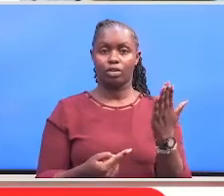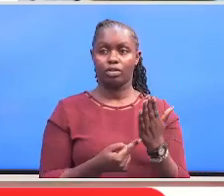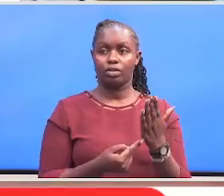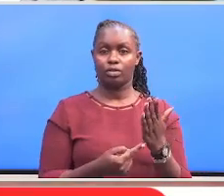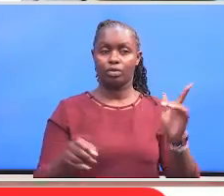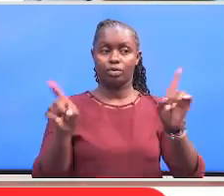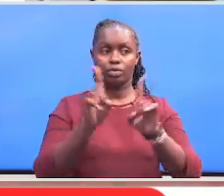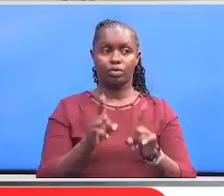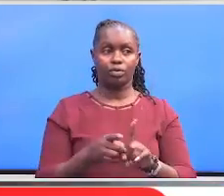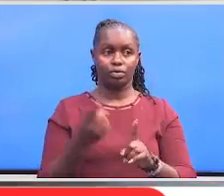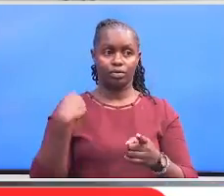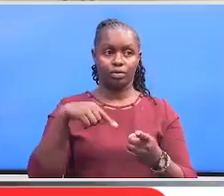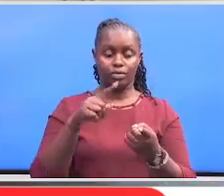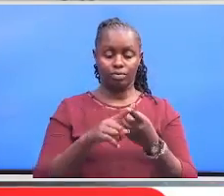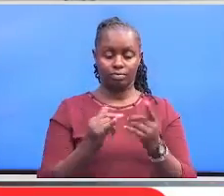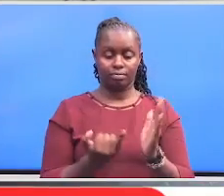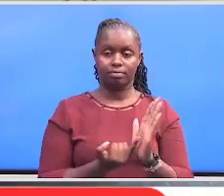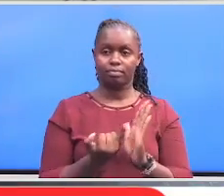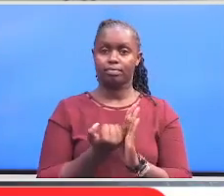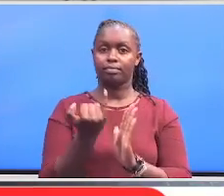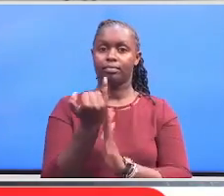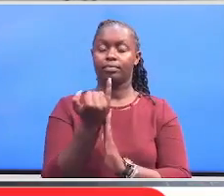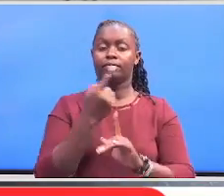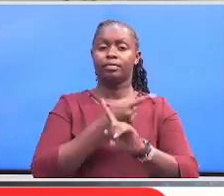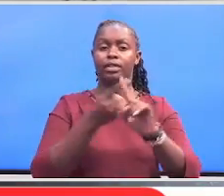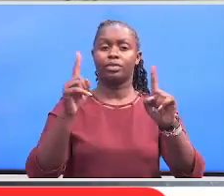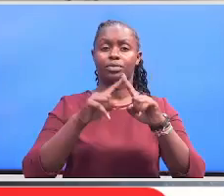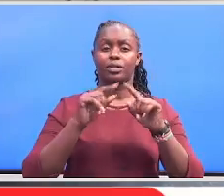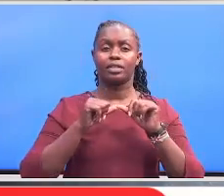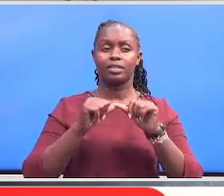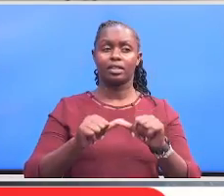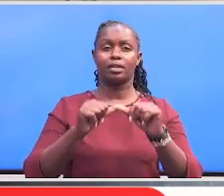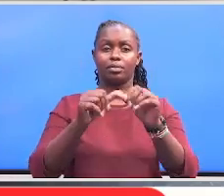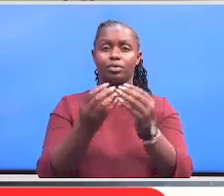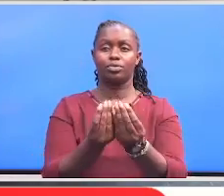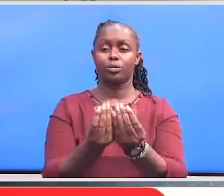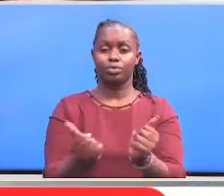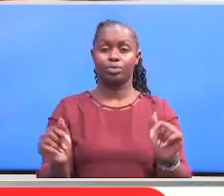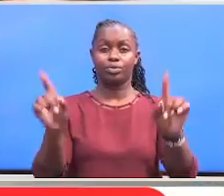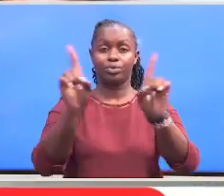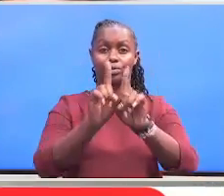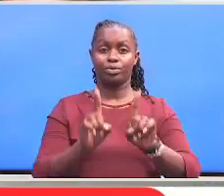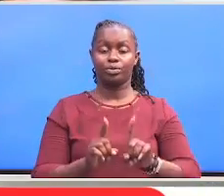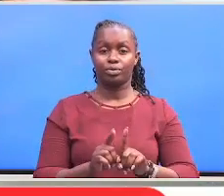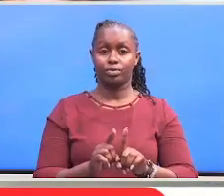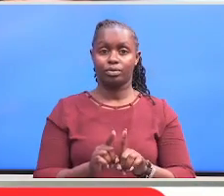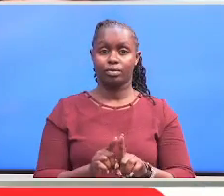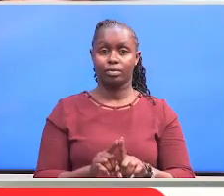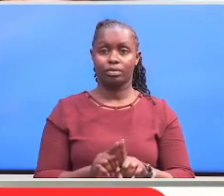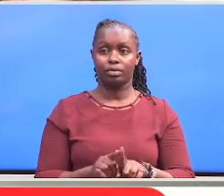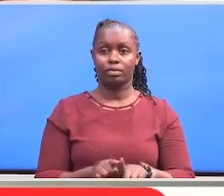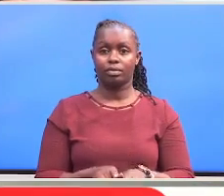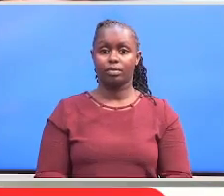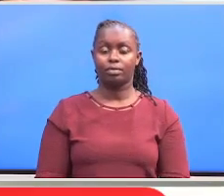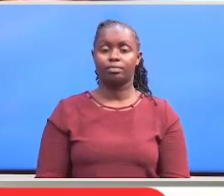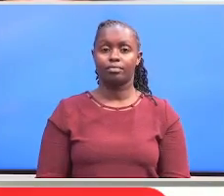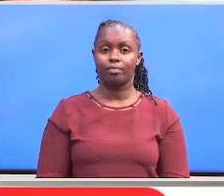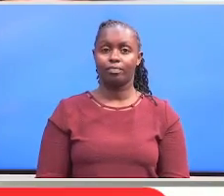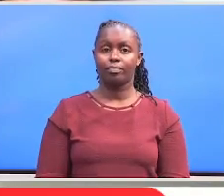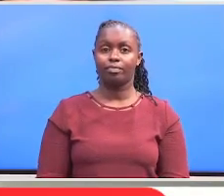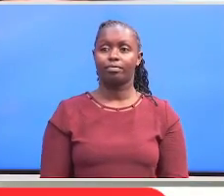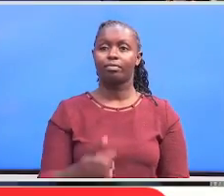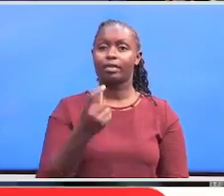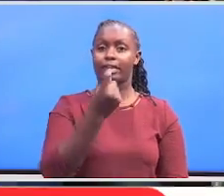to existing tools as a way to find sustainable solutions to problems of the world. The